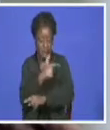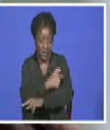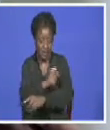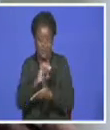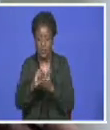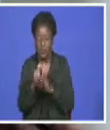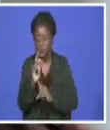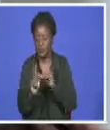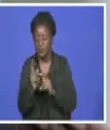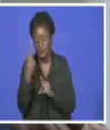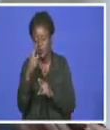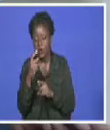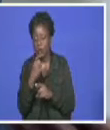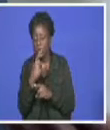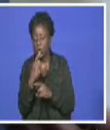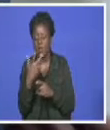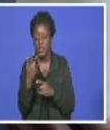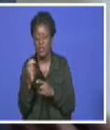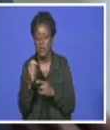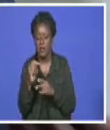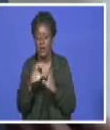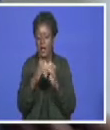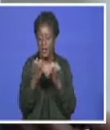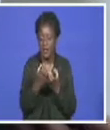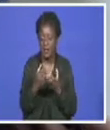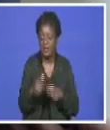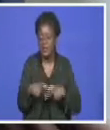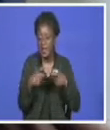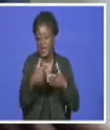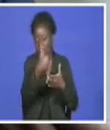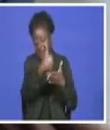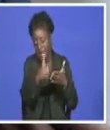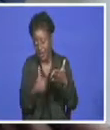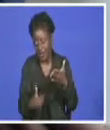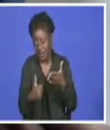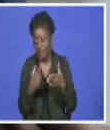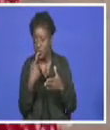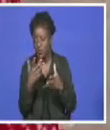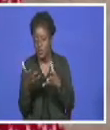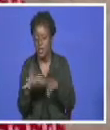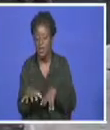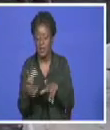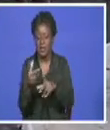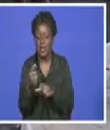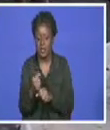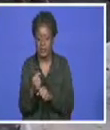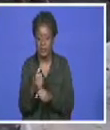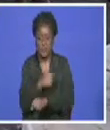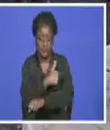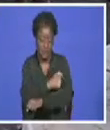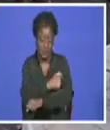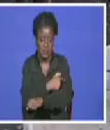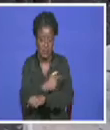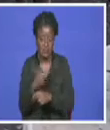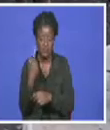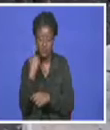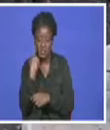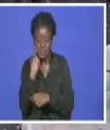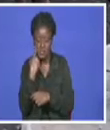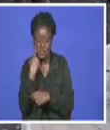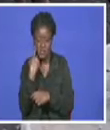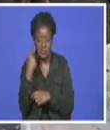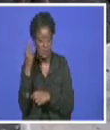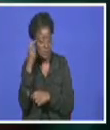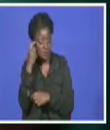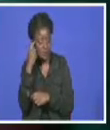the committee would have laid out the guidelines as to who can step forward and receive the vaccine. Minister Wells says recent consideration